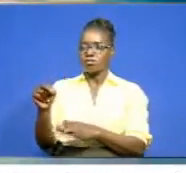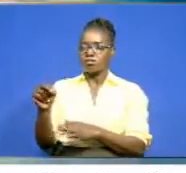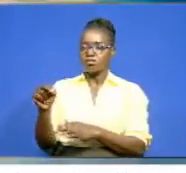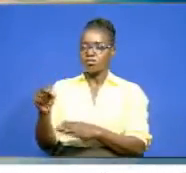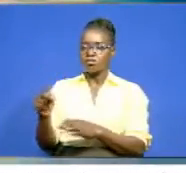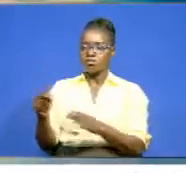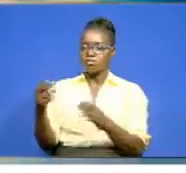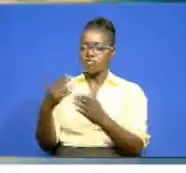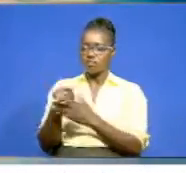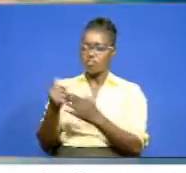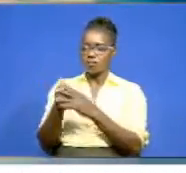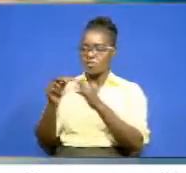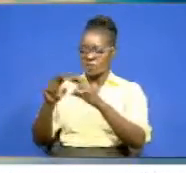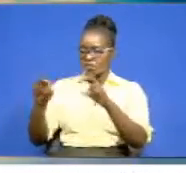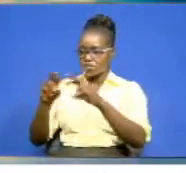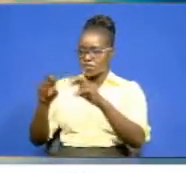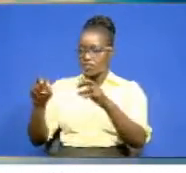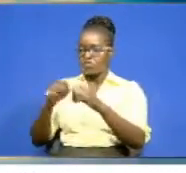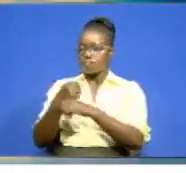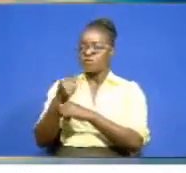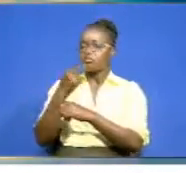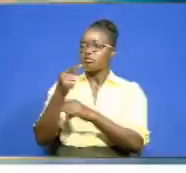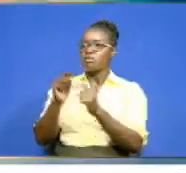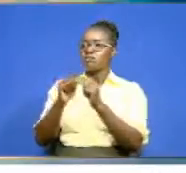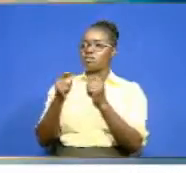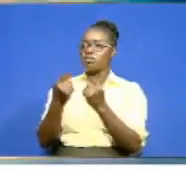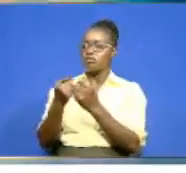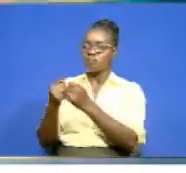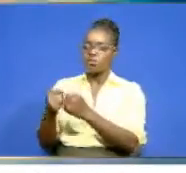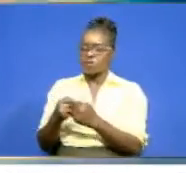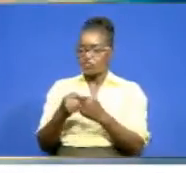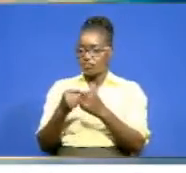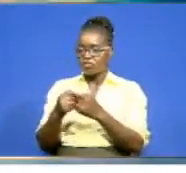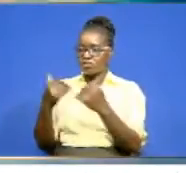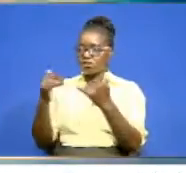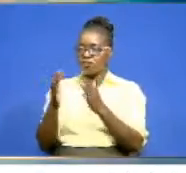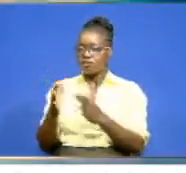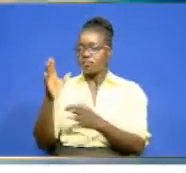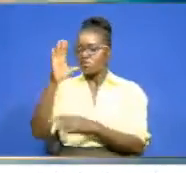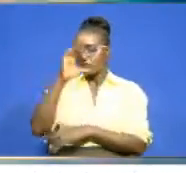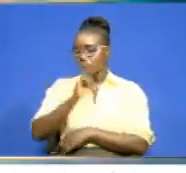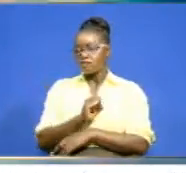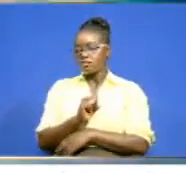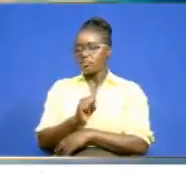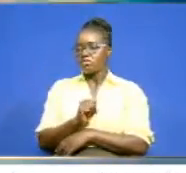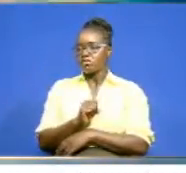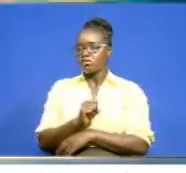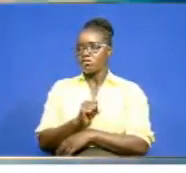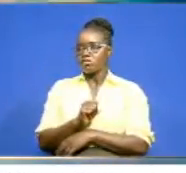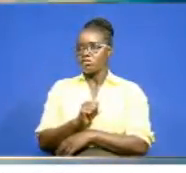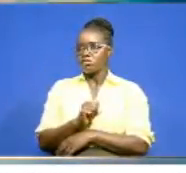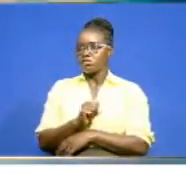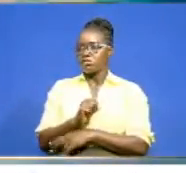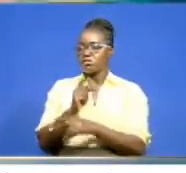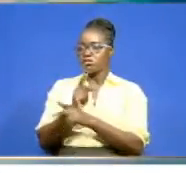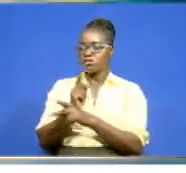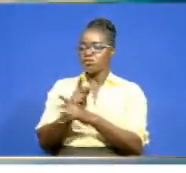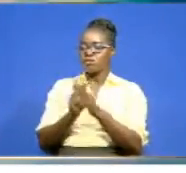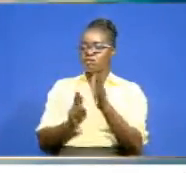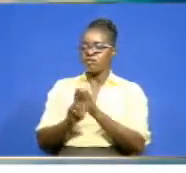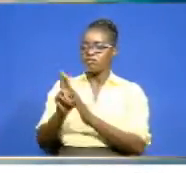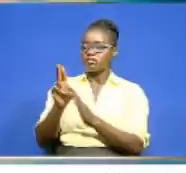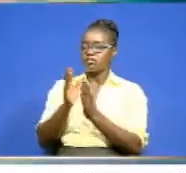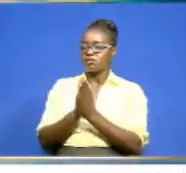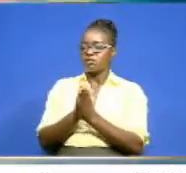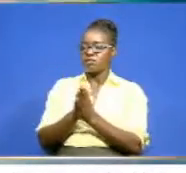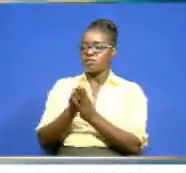funds and making sure that this team is together, bringing the players who are not here. We need to keep it up and we need